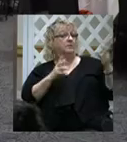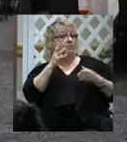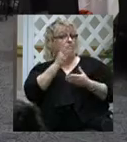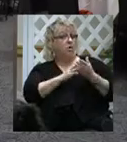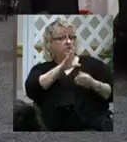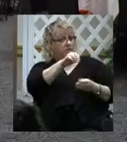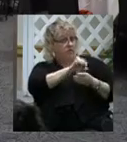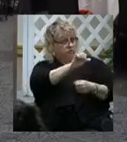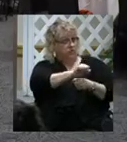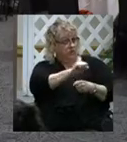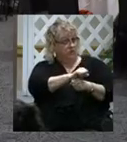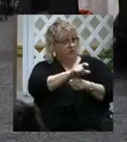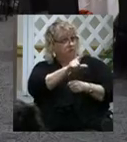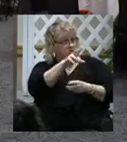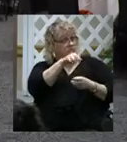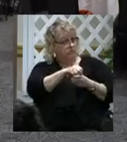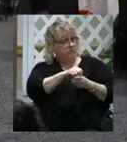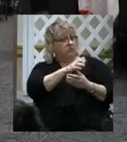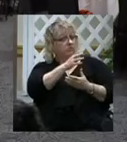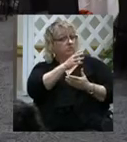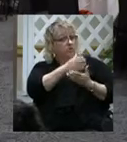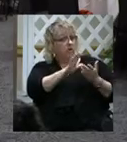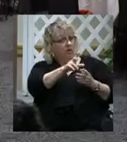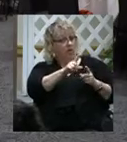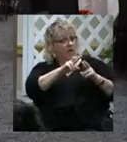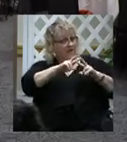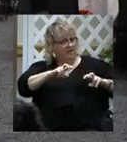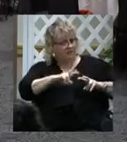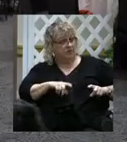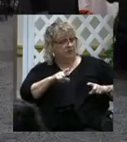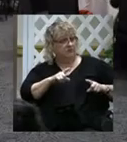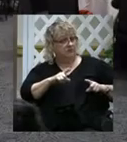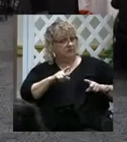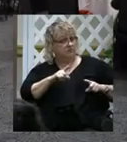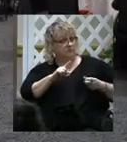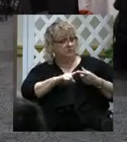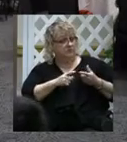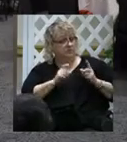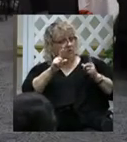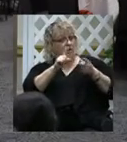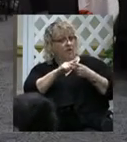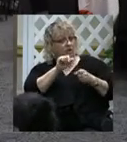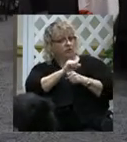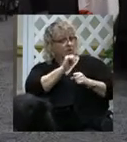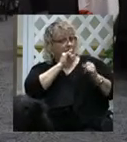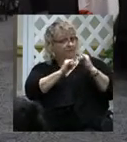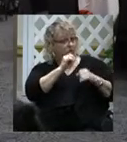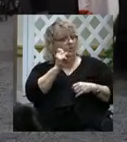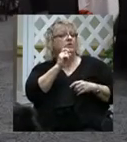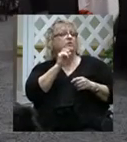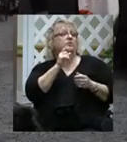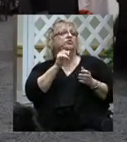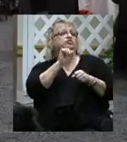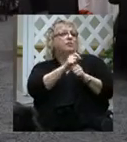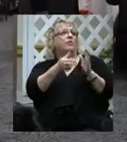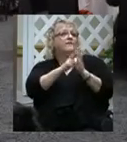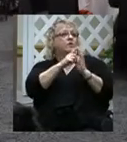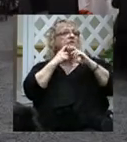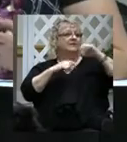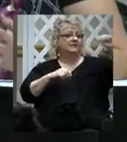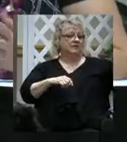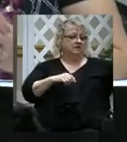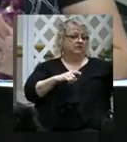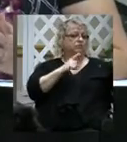what they're doing, then that also is part of their assessment when they go get a job review? Yes, correct.